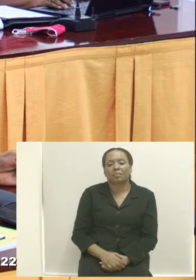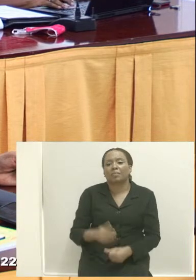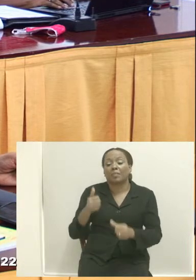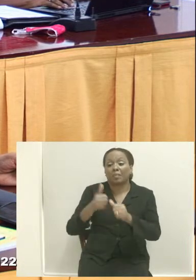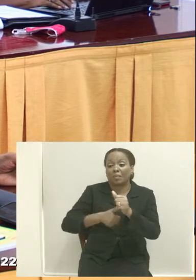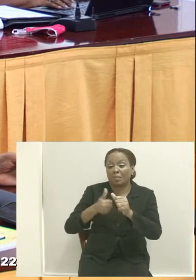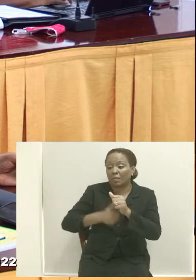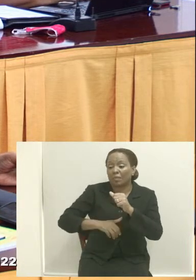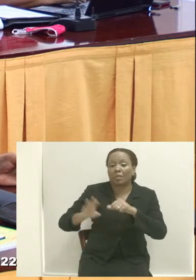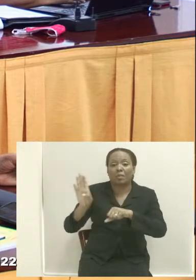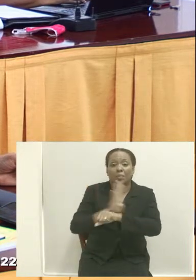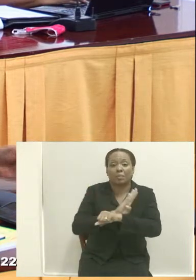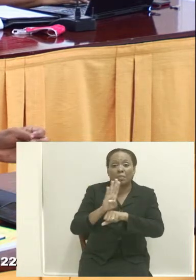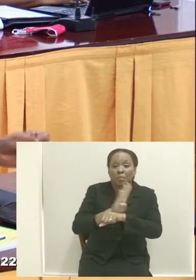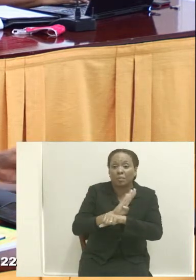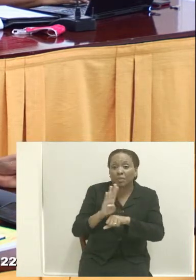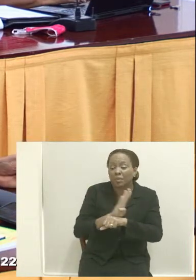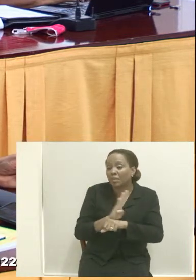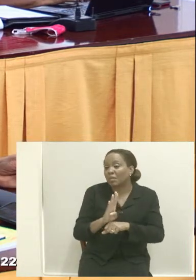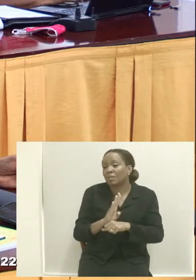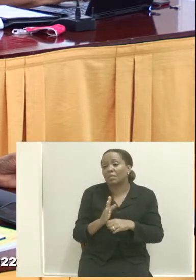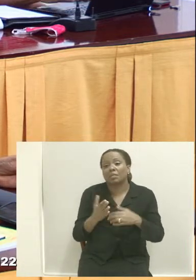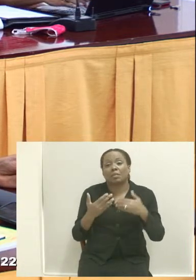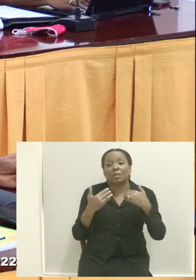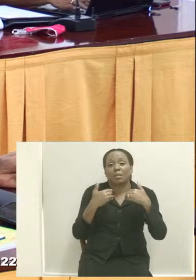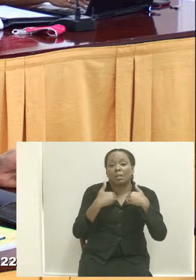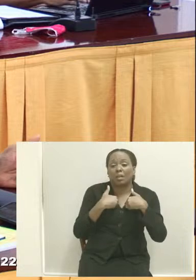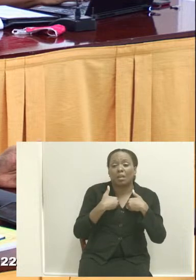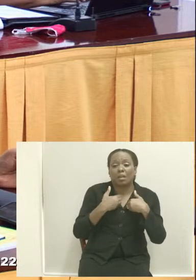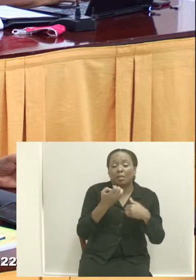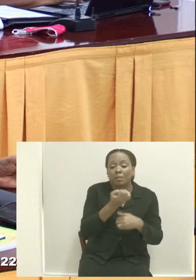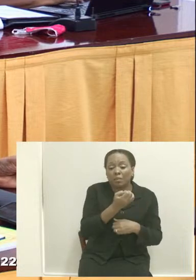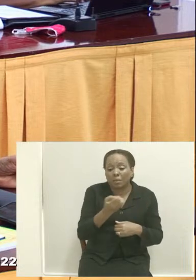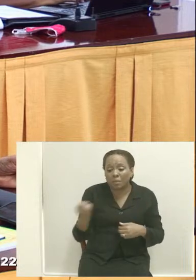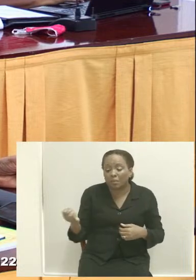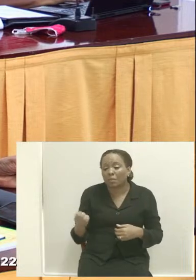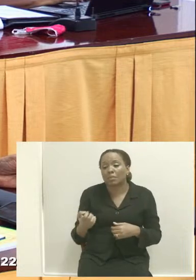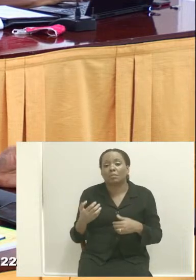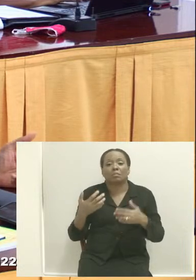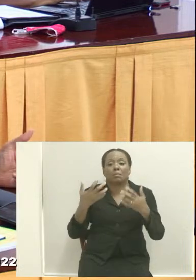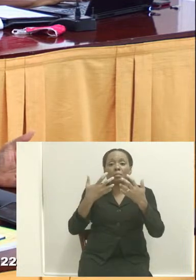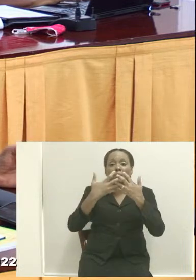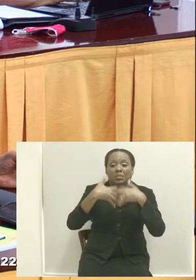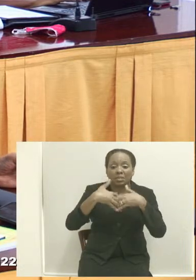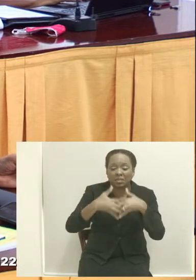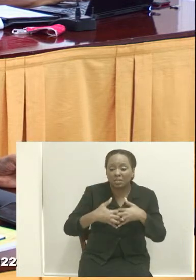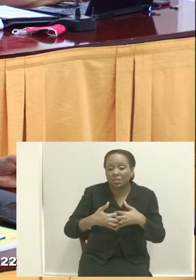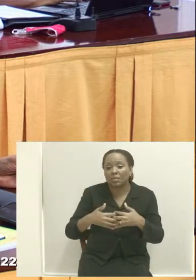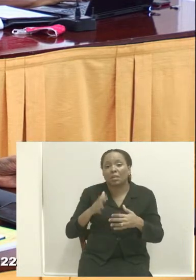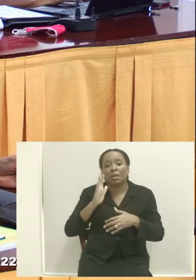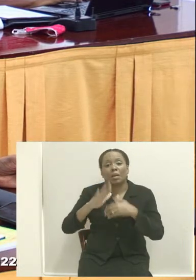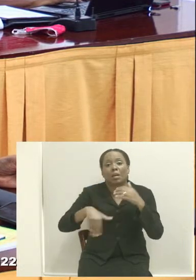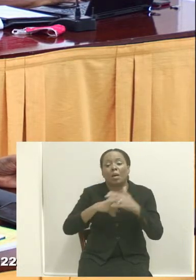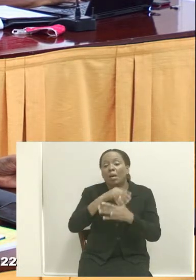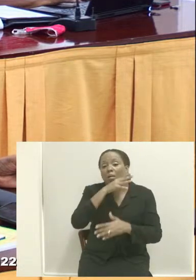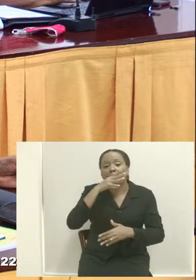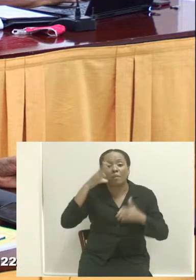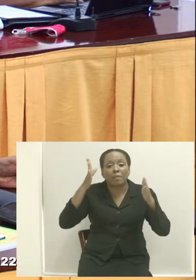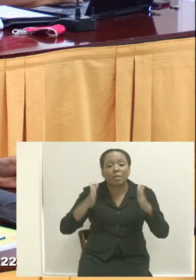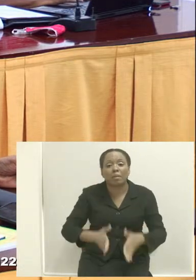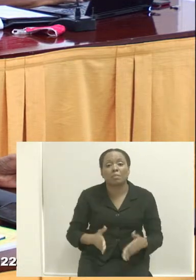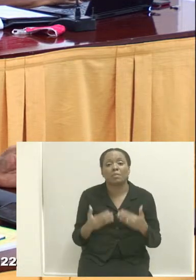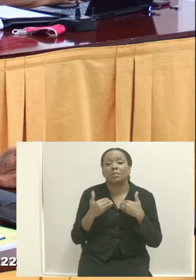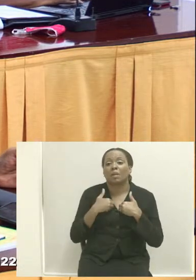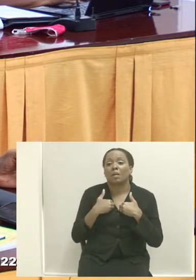has equipment, ma'am. Every farmer has livestock, ma'am, and crops.